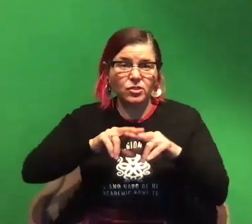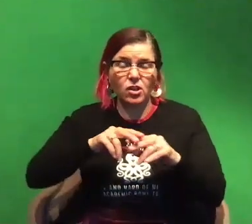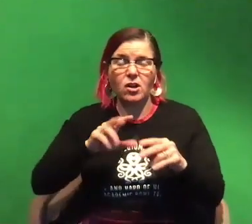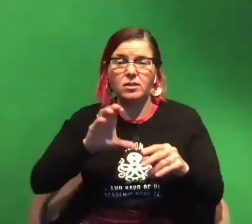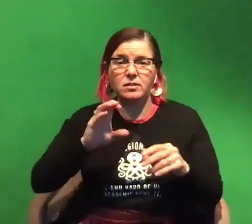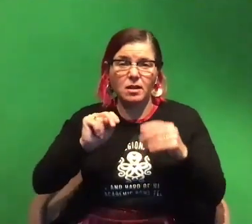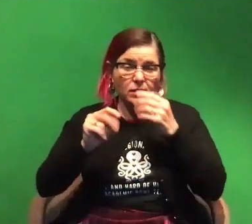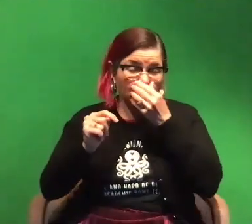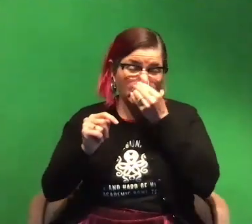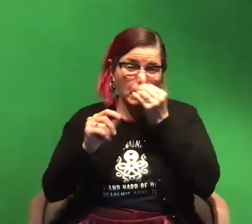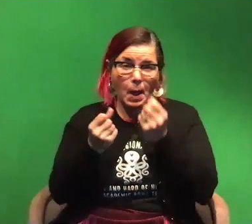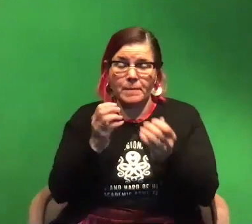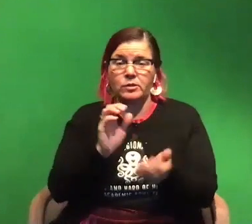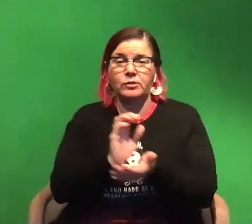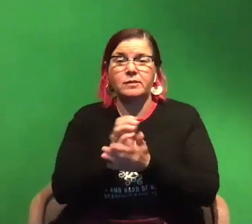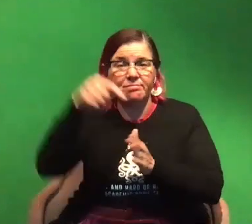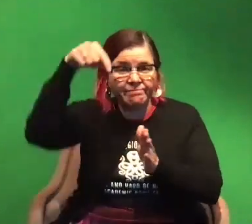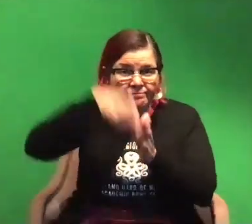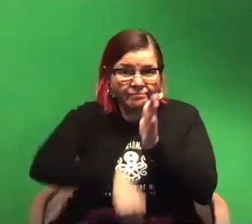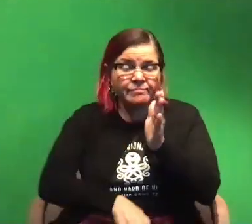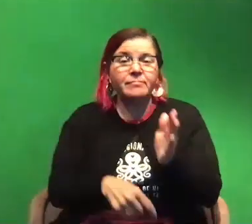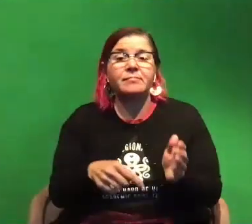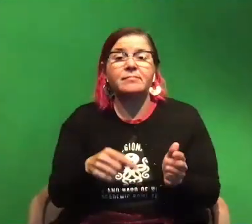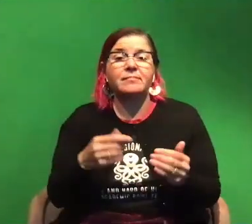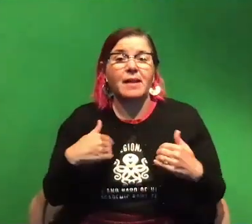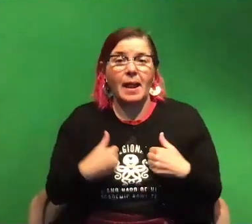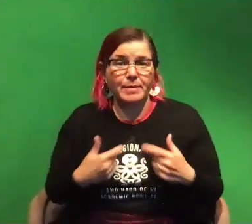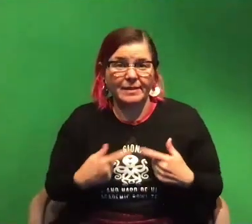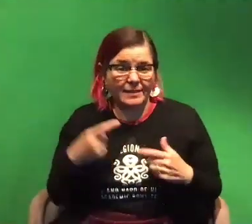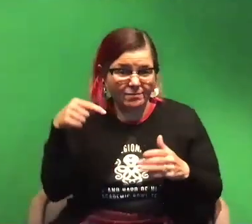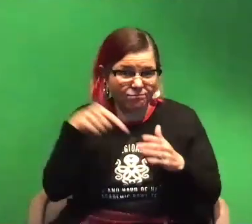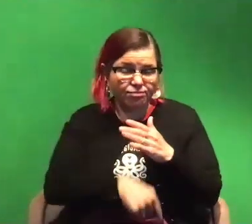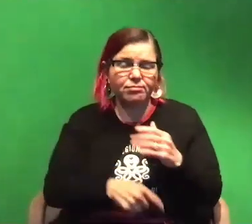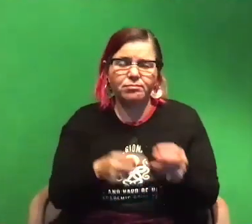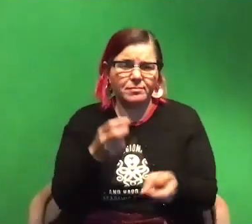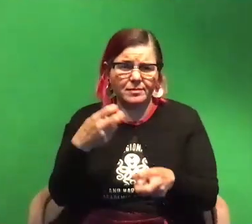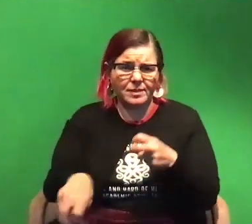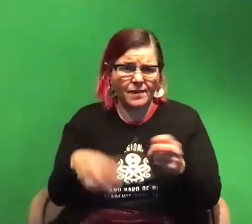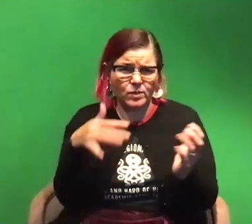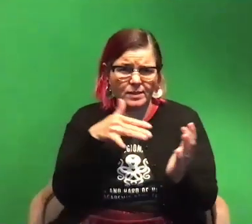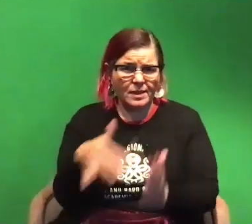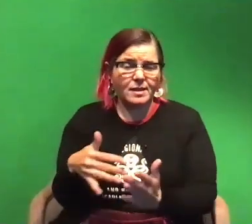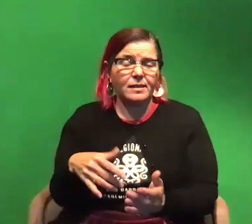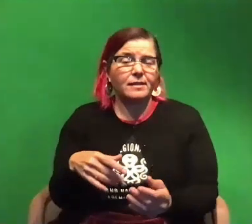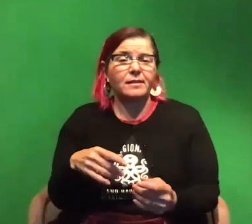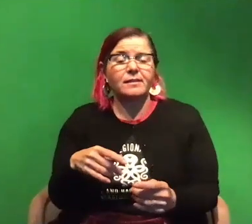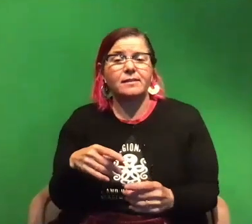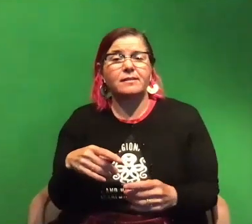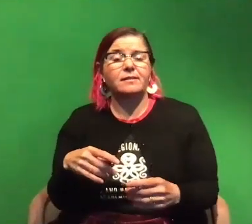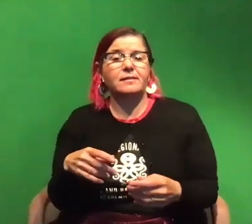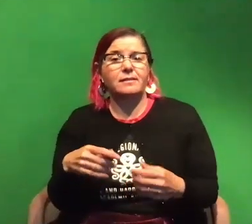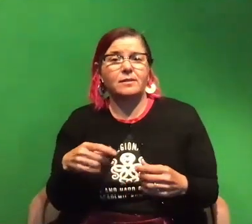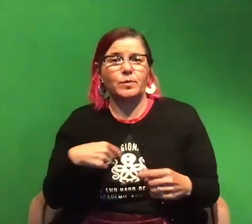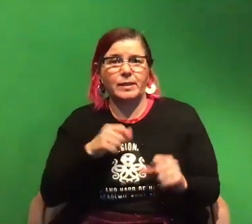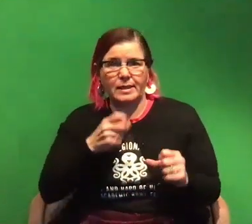water, because of the depths that some of these animals live at, it's very, very difficult to study them in ways that we can see, because we need to